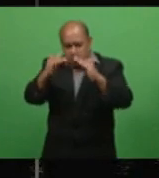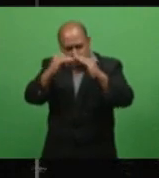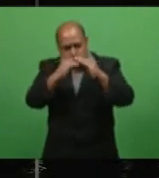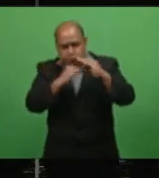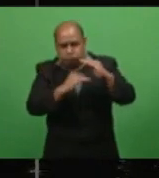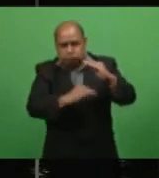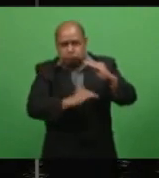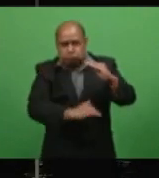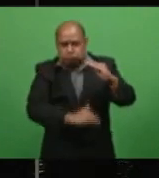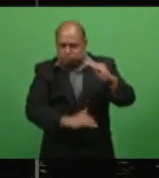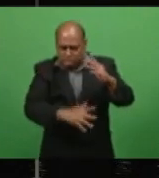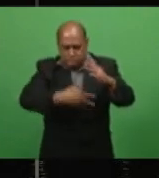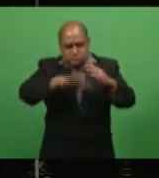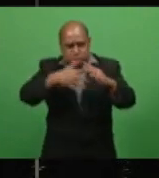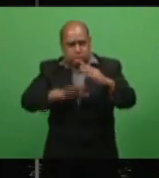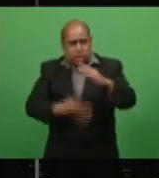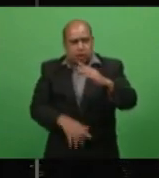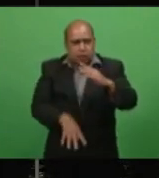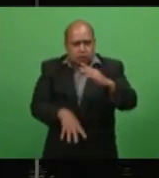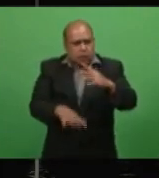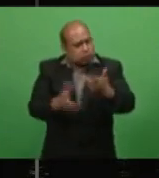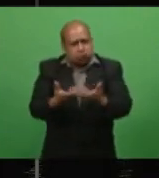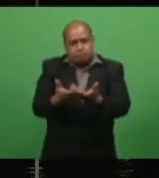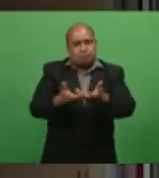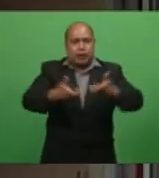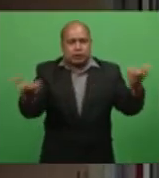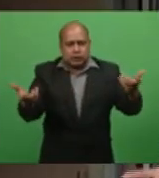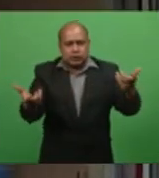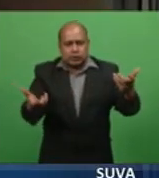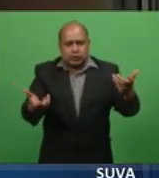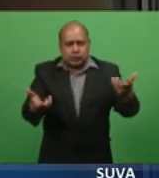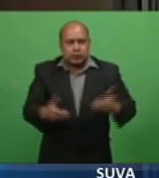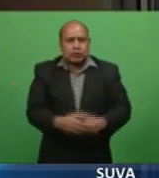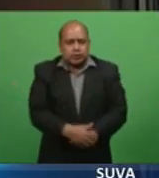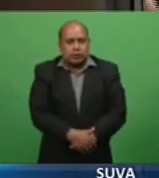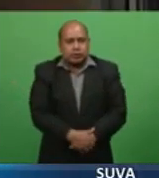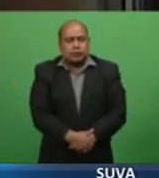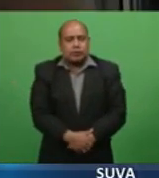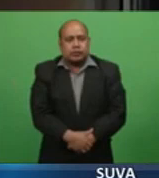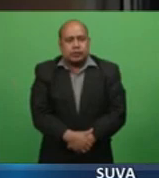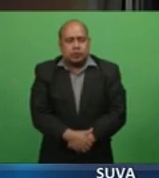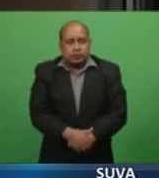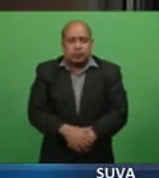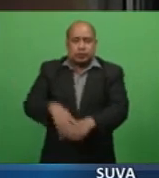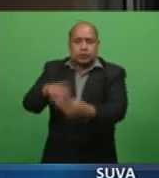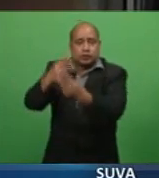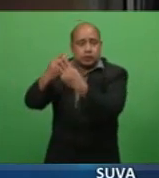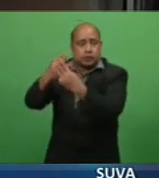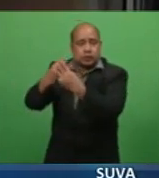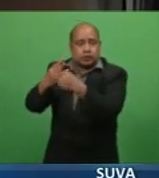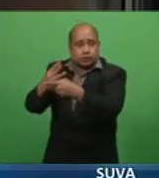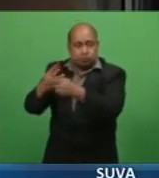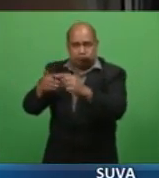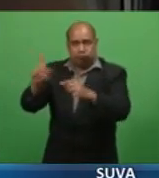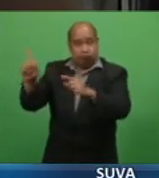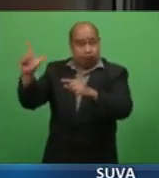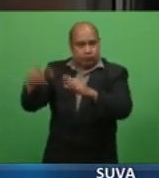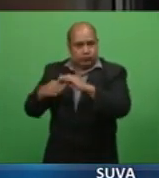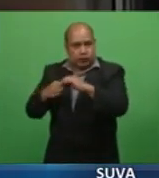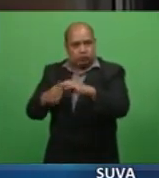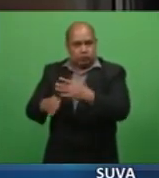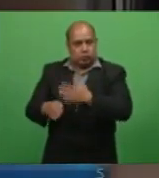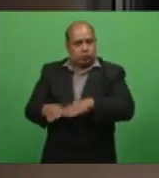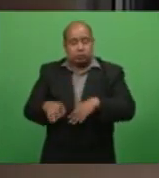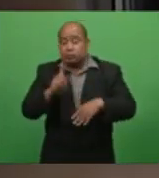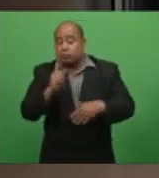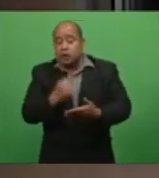that exists. Koroi Tandulala reports. The SODELPA leader wants active participation in the decision-making